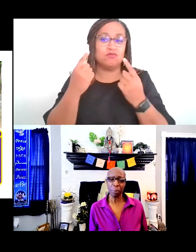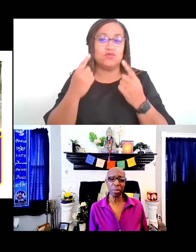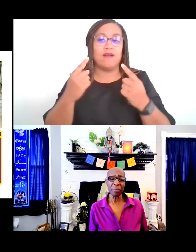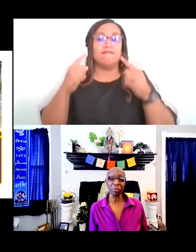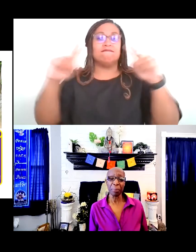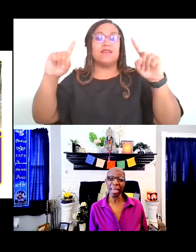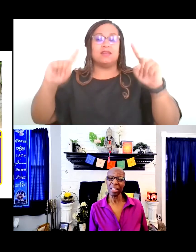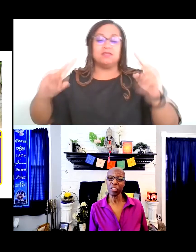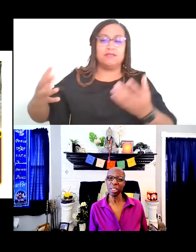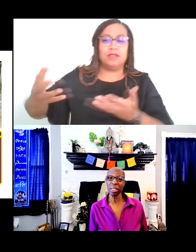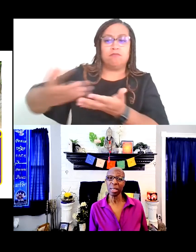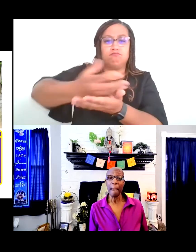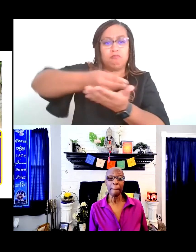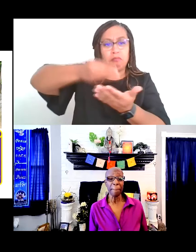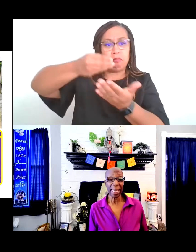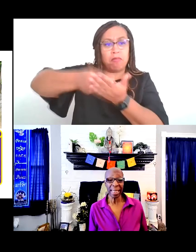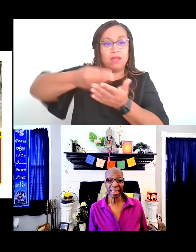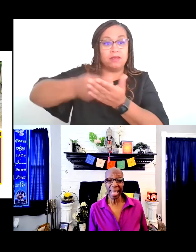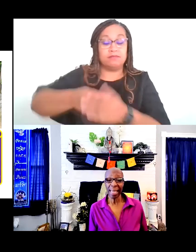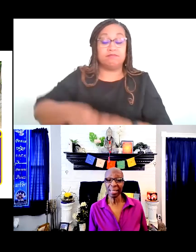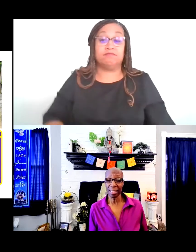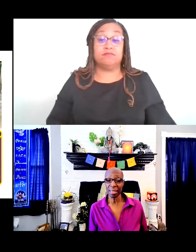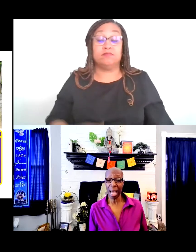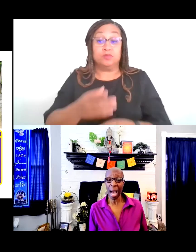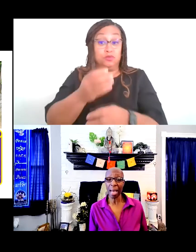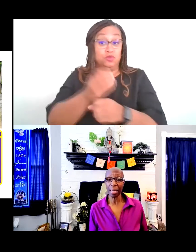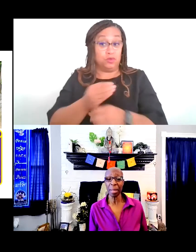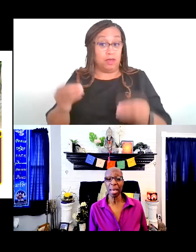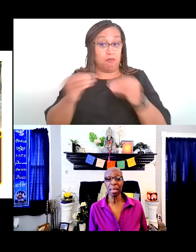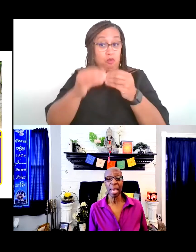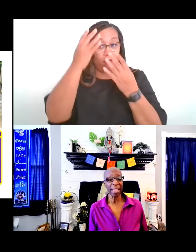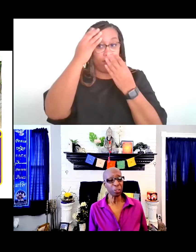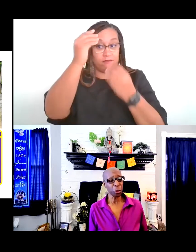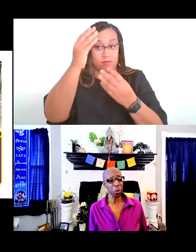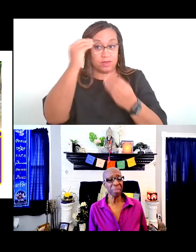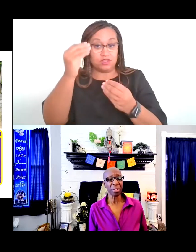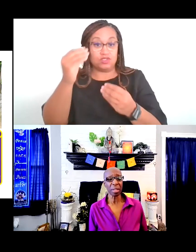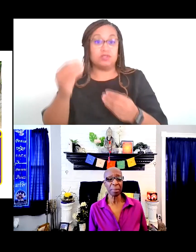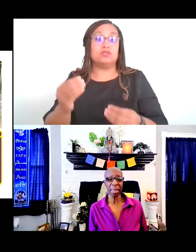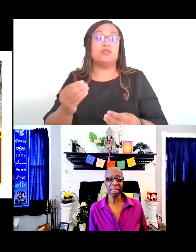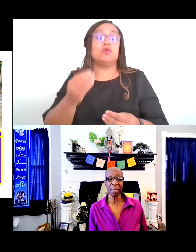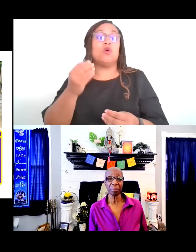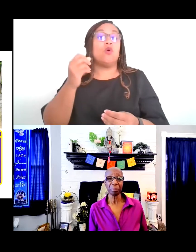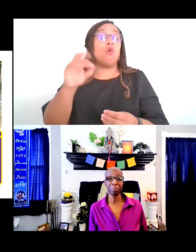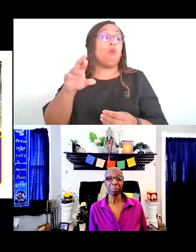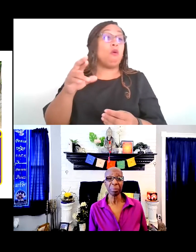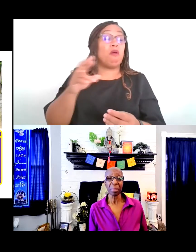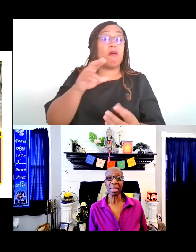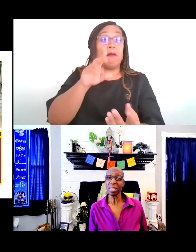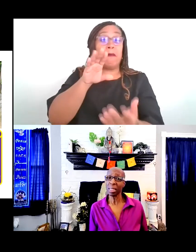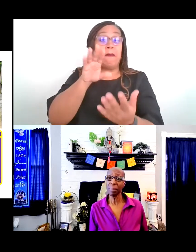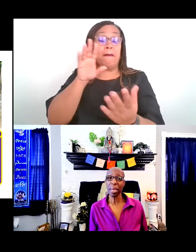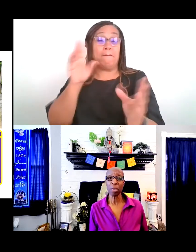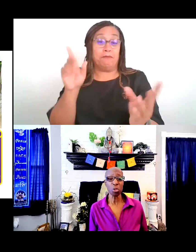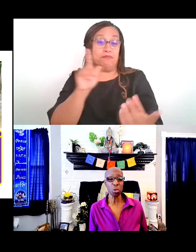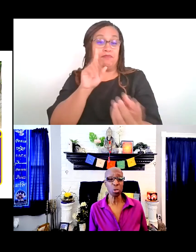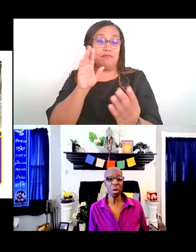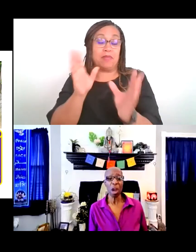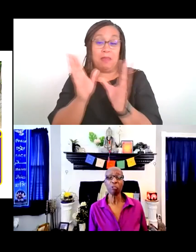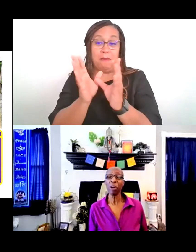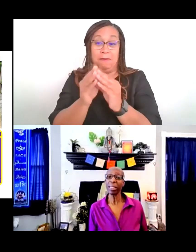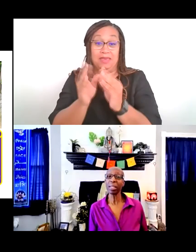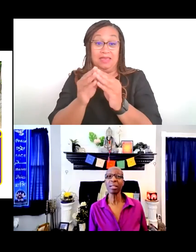get more information, meeting dates and time, and join the committee, send an email